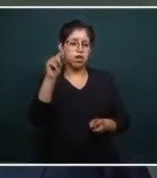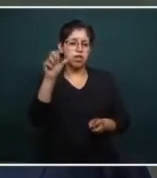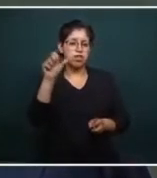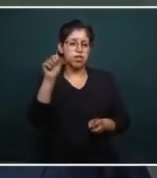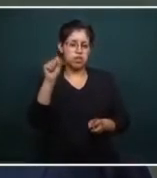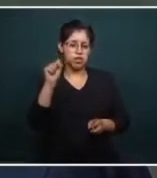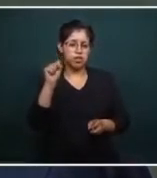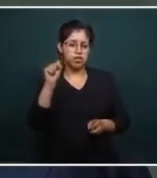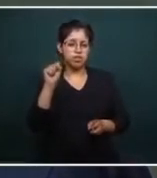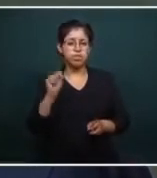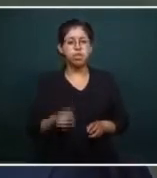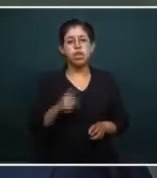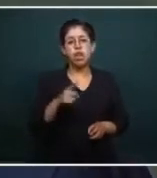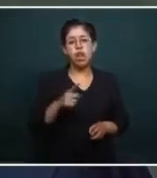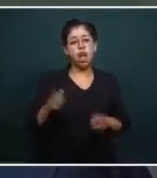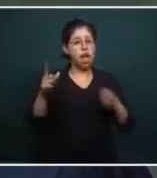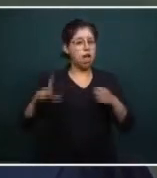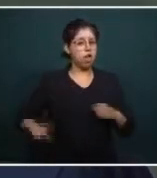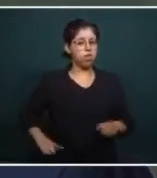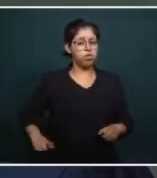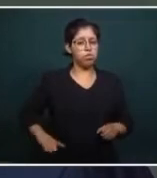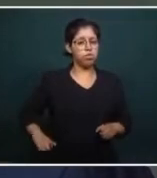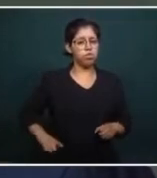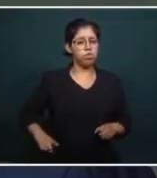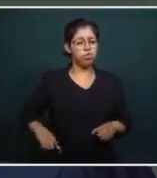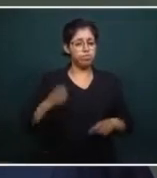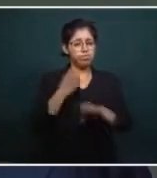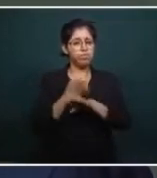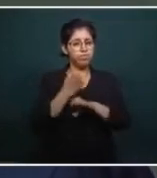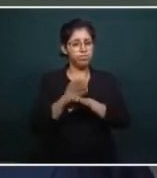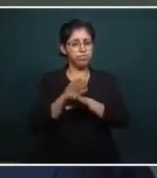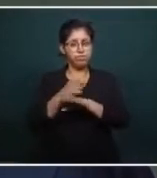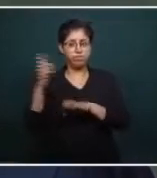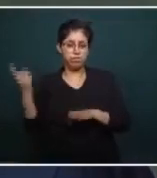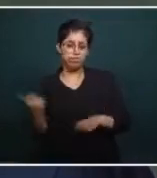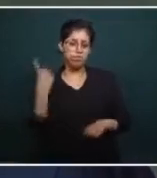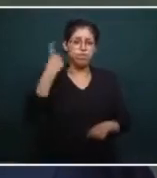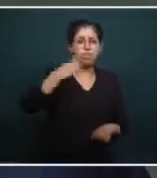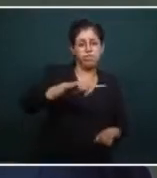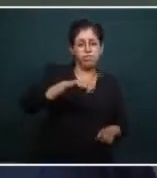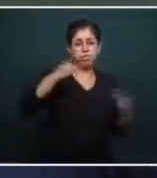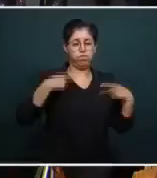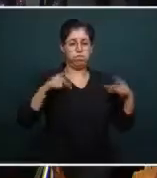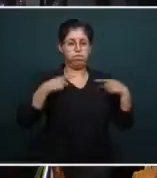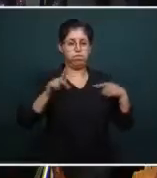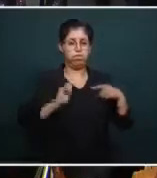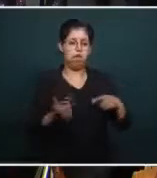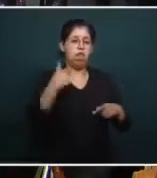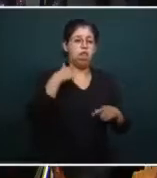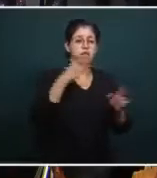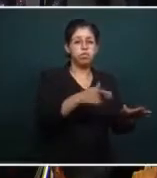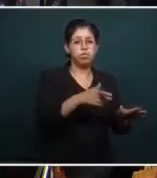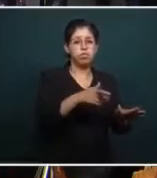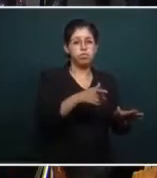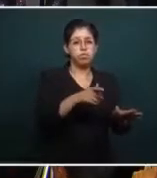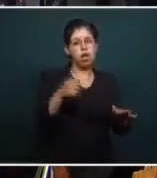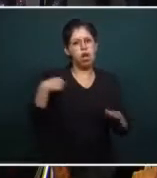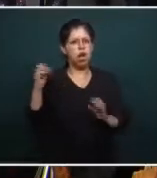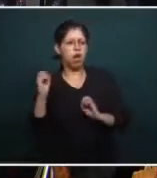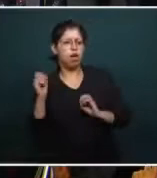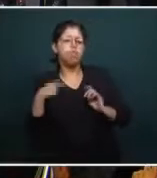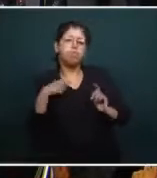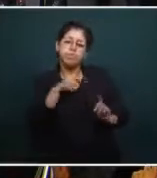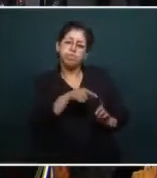gobierno de Estados Unidos para for the U.S. que To actúe the U.S. government so that they